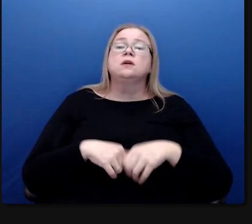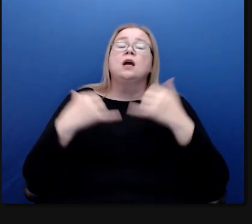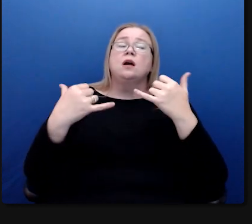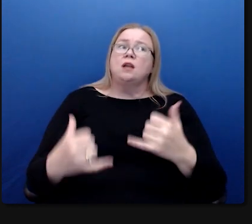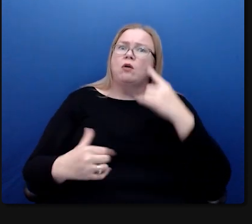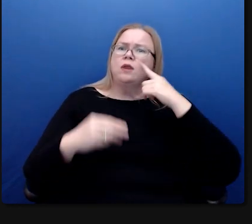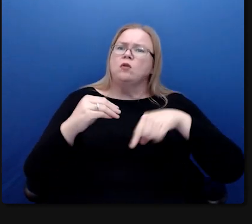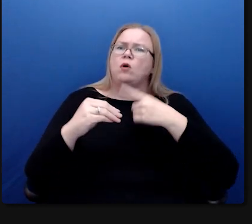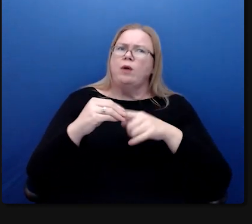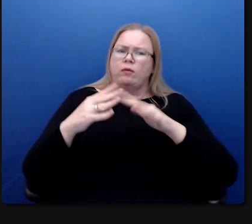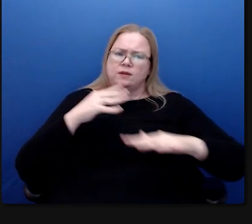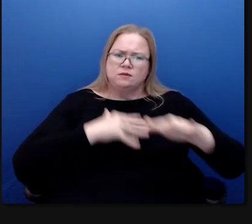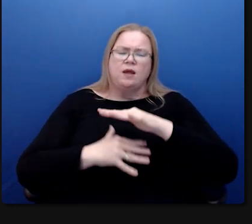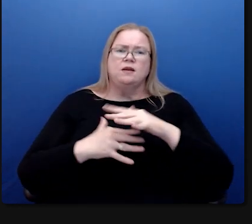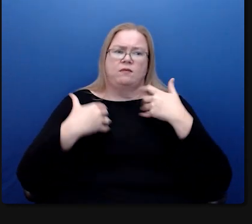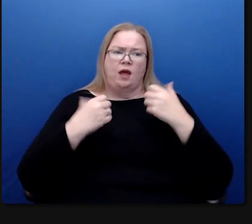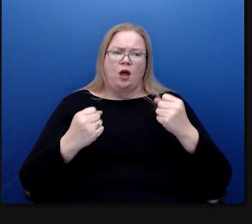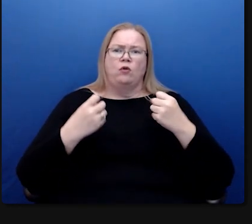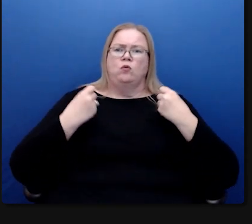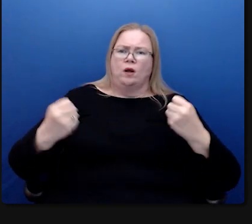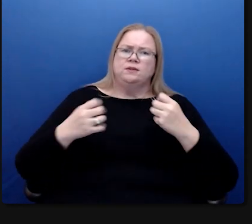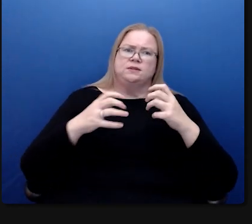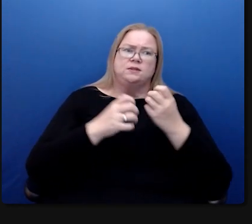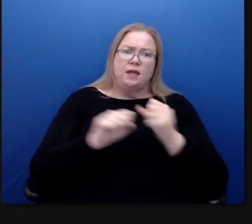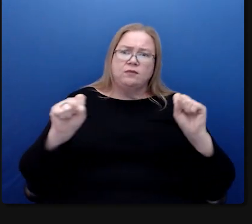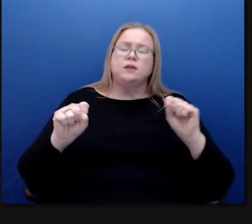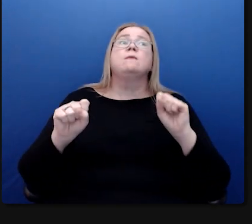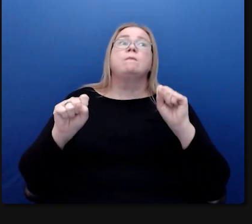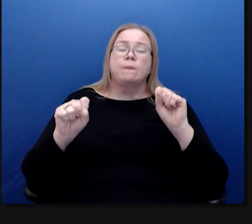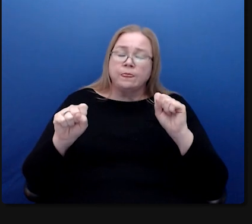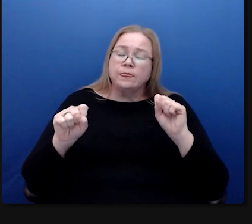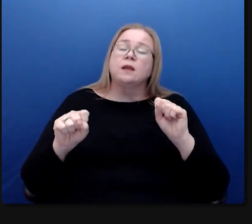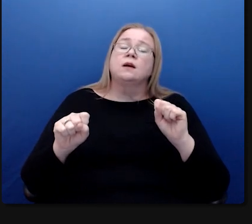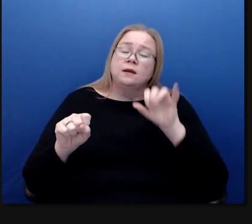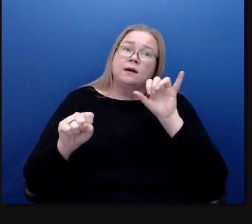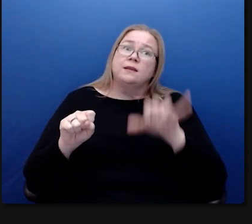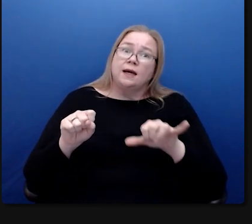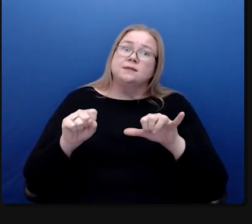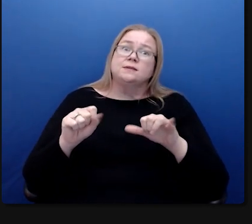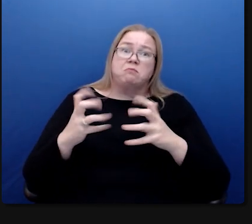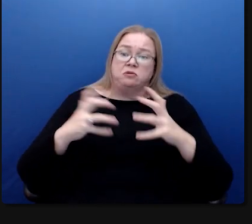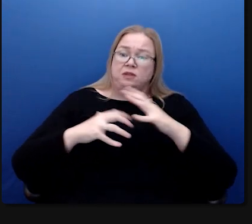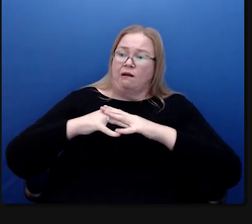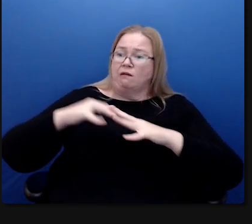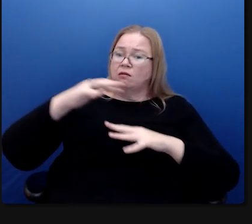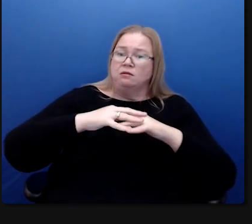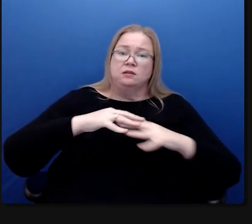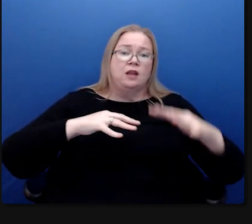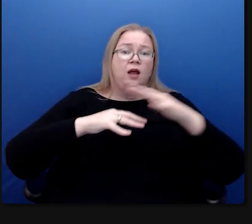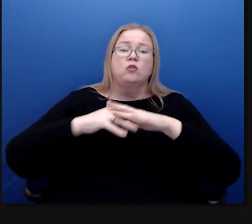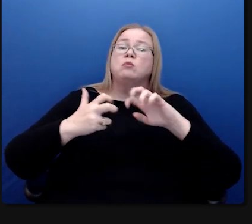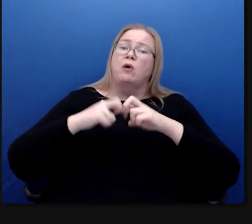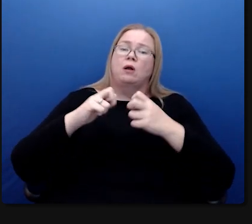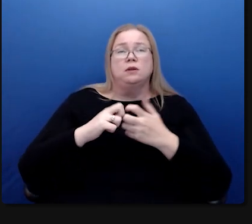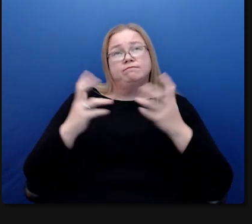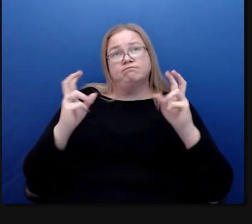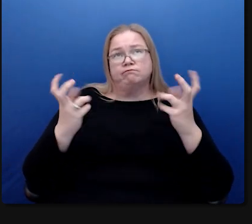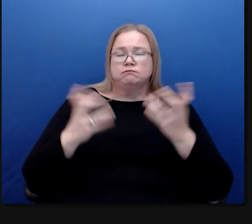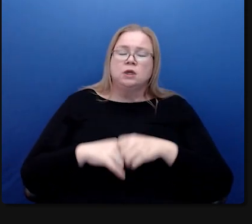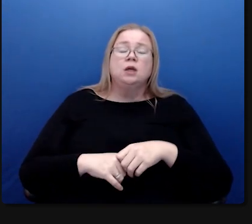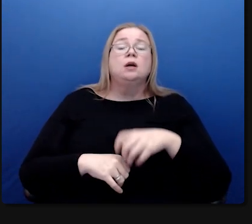You heard from our founder, Chris, about our cause and belief. So what else are we going to cover today? We'll talk about community